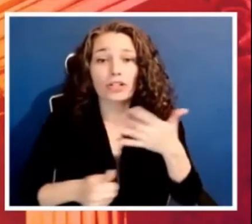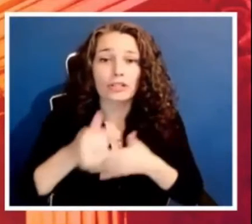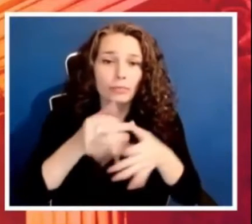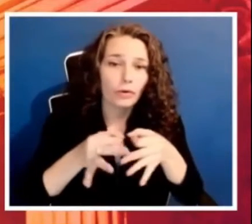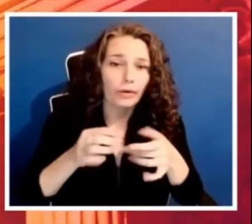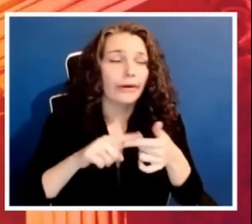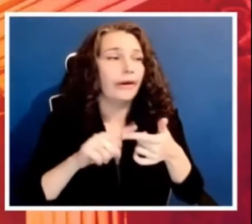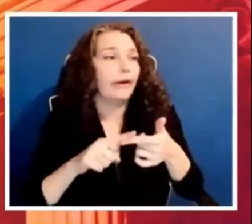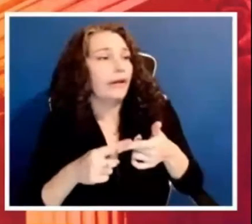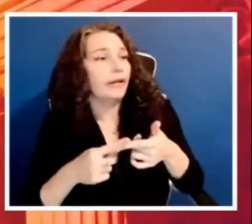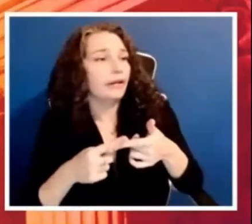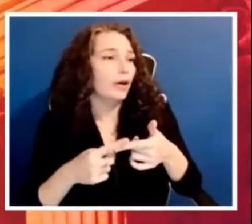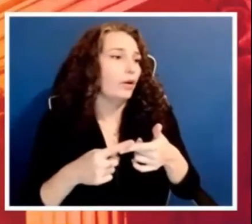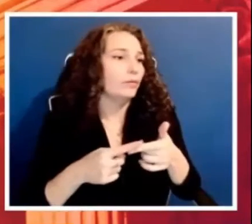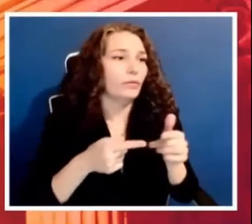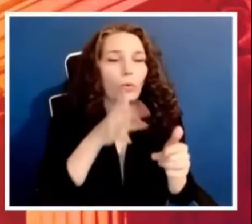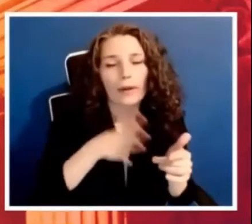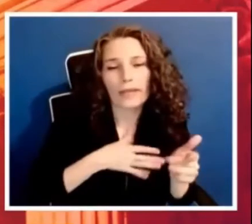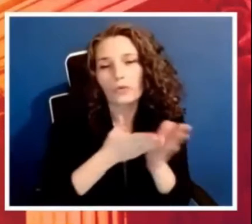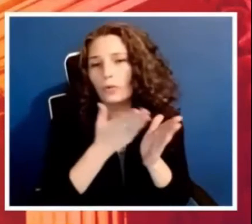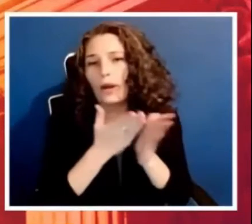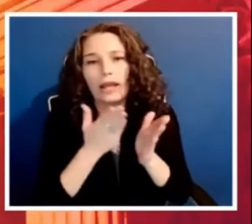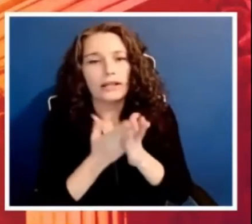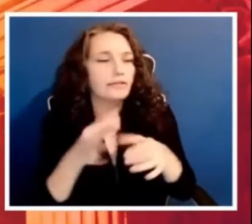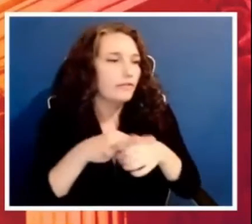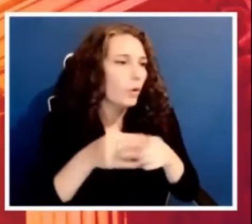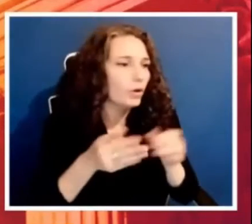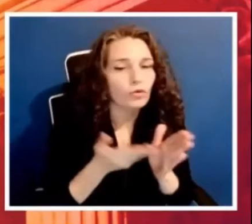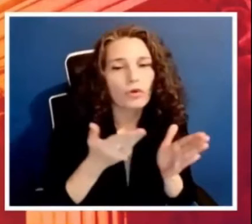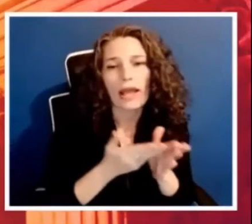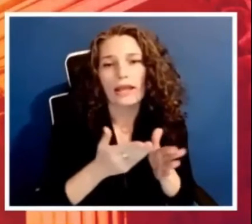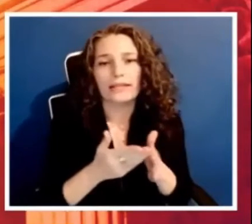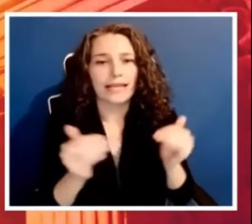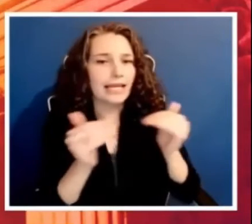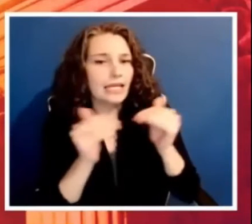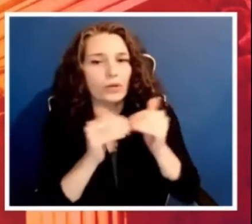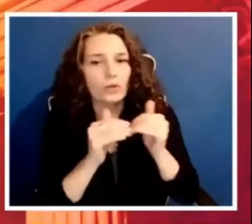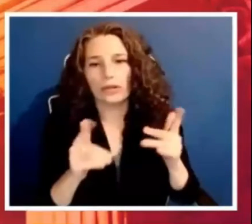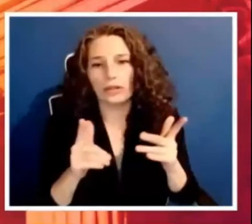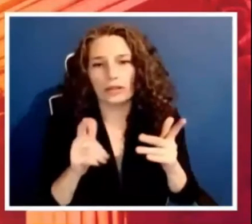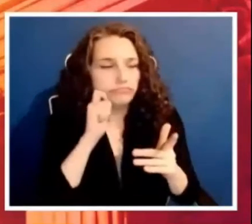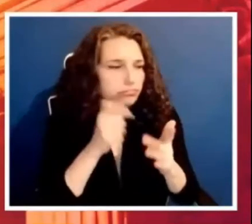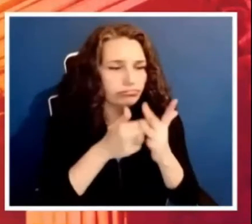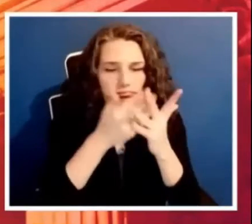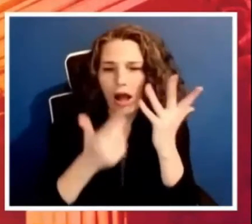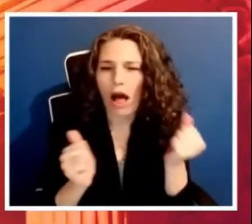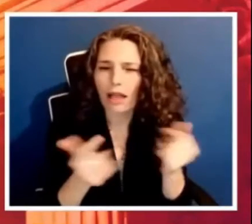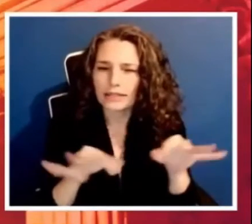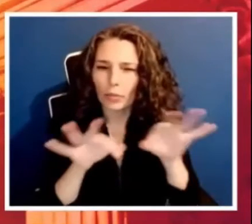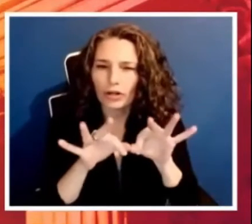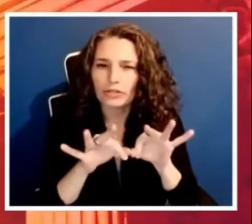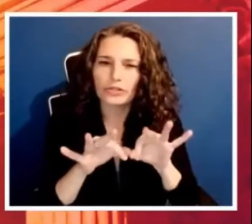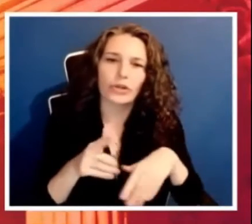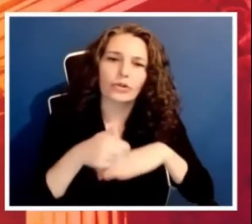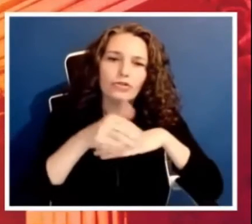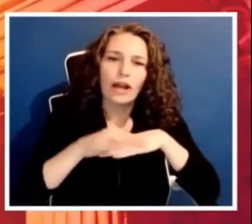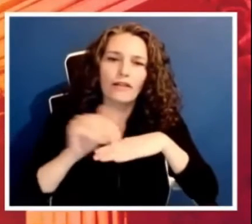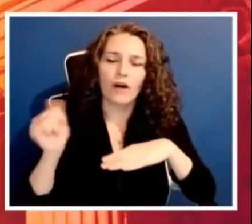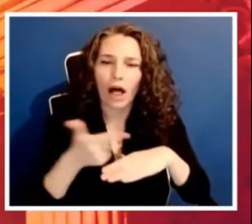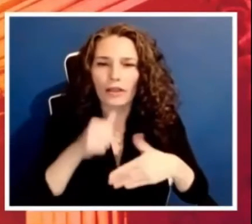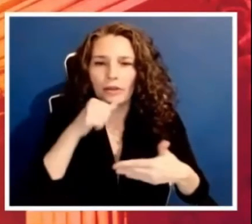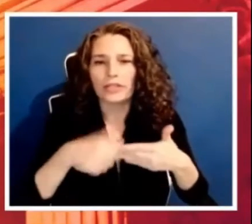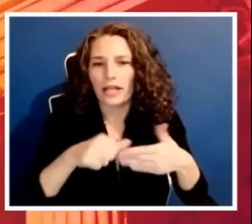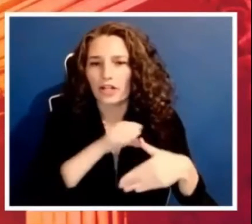rights, voting rights, gender justice, and racial justice matter to all of us. Digital actions to drive calls and letters into Senate offices lets